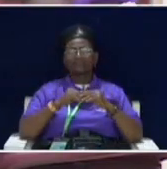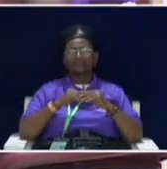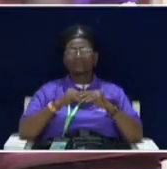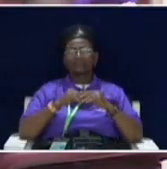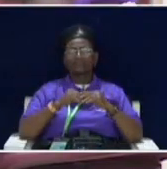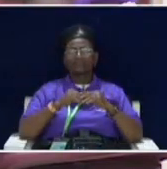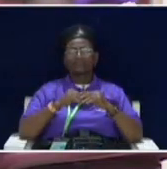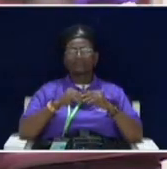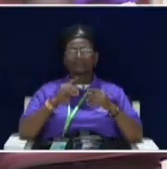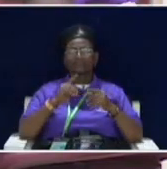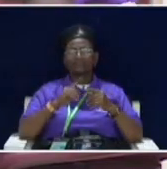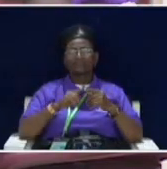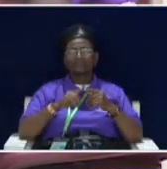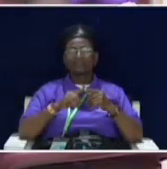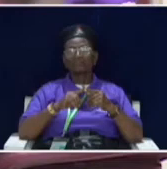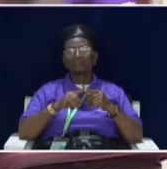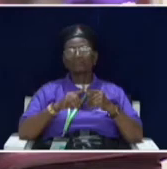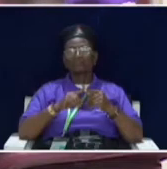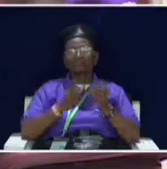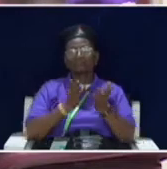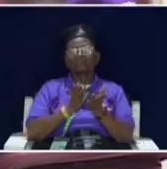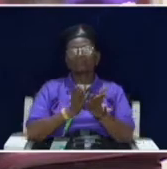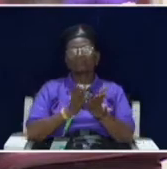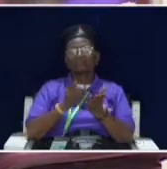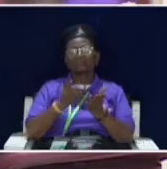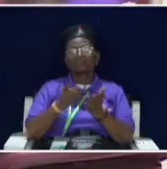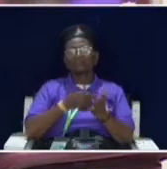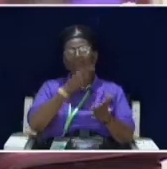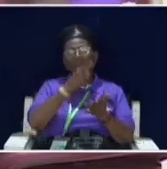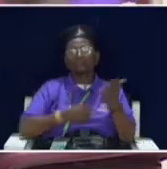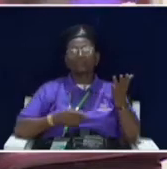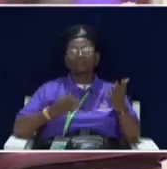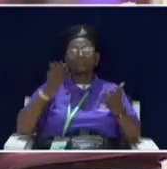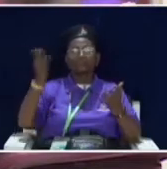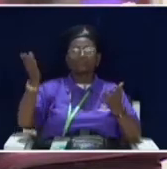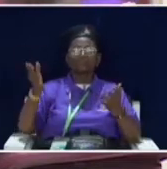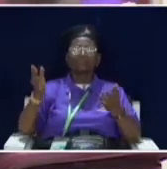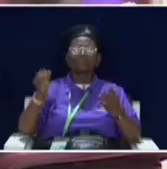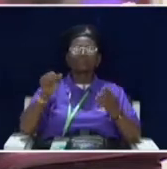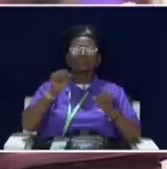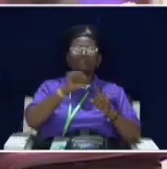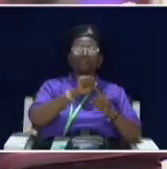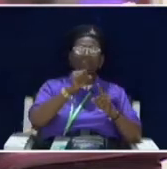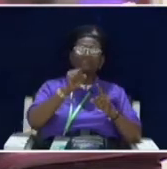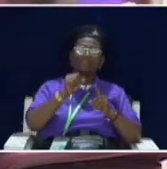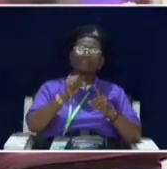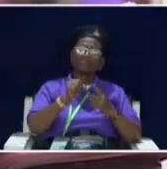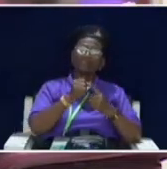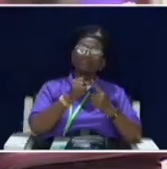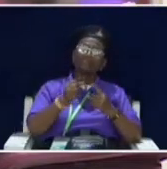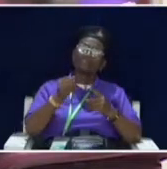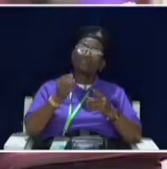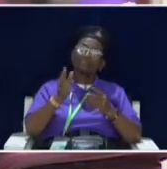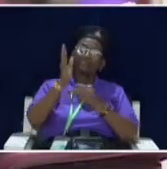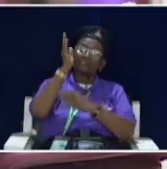to rectify their situation. God knows